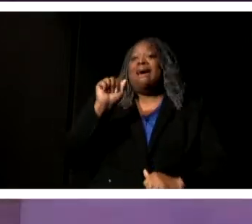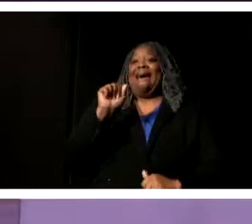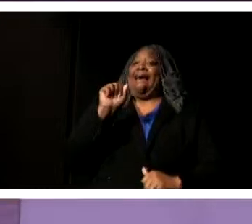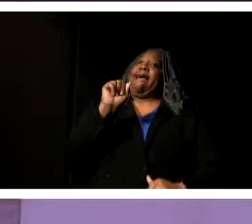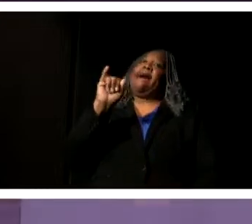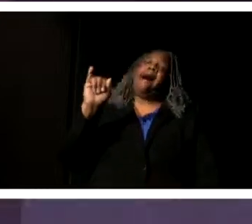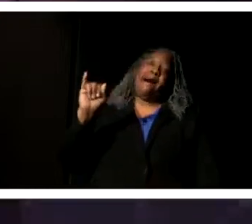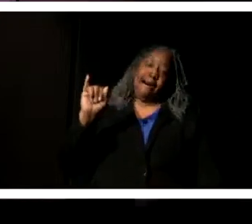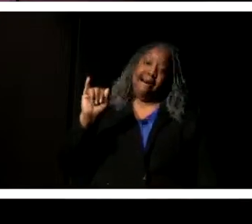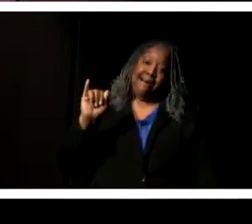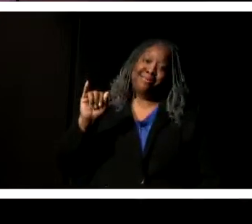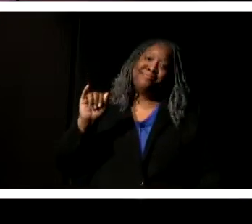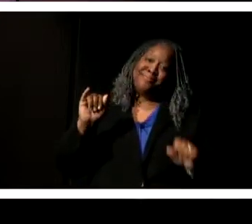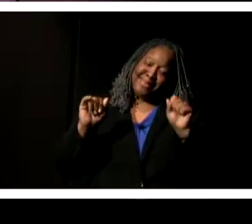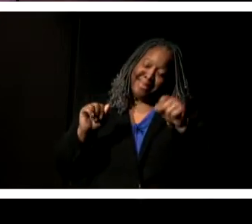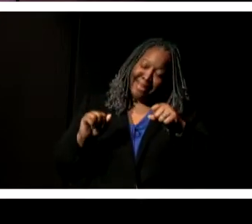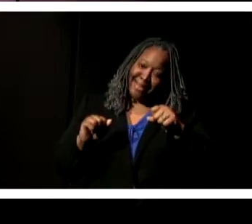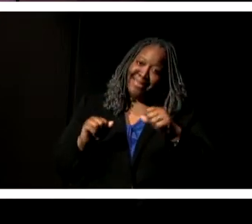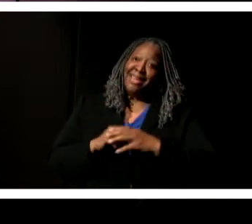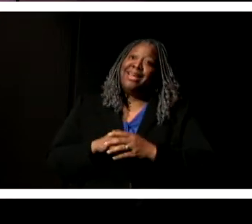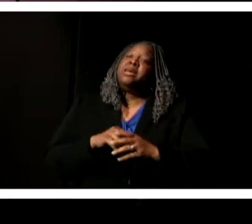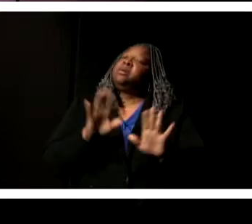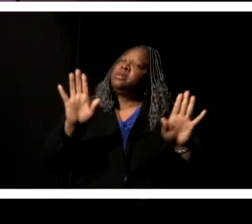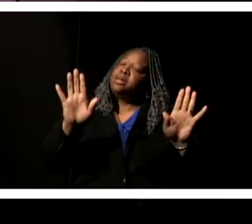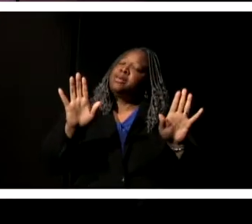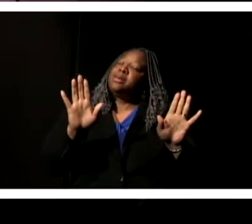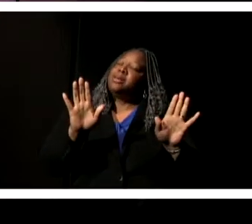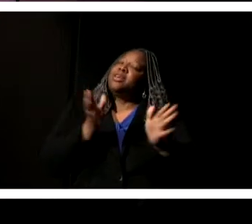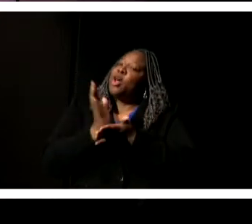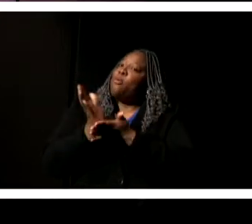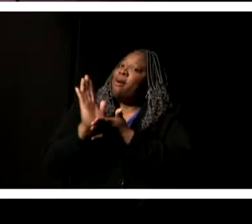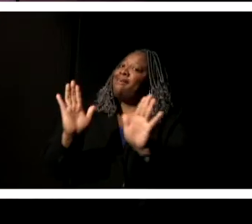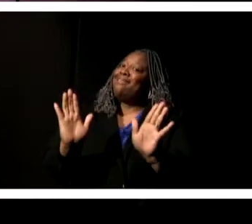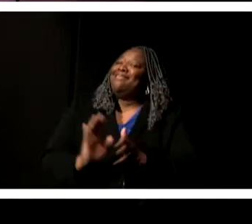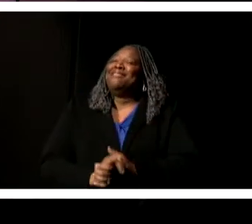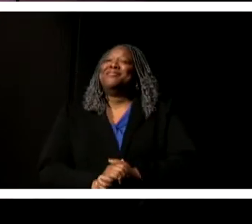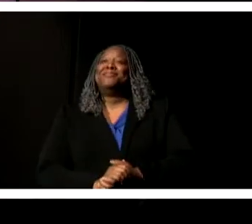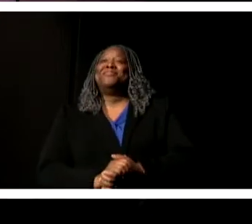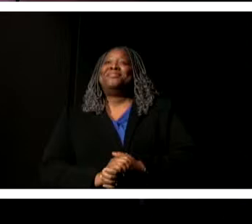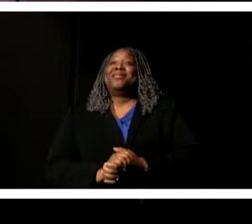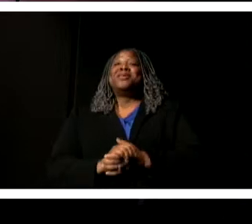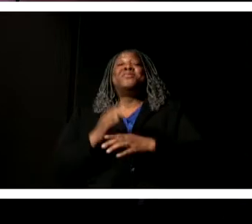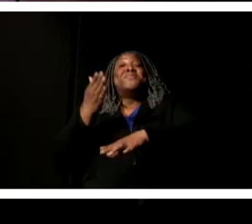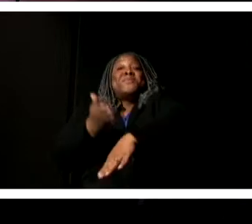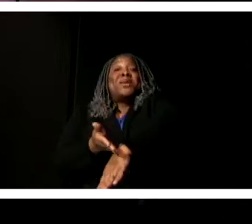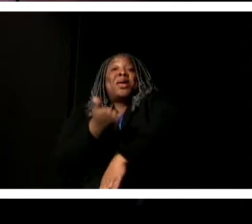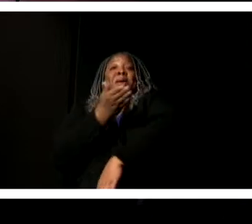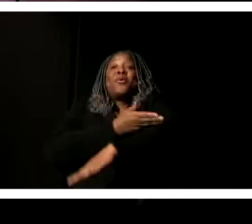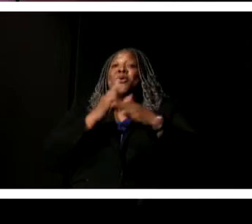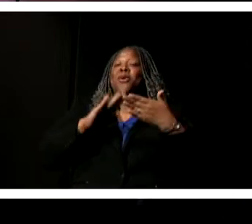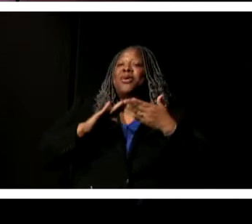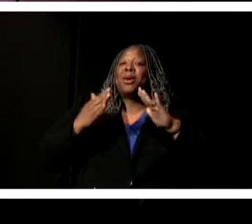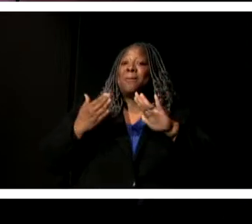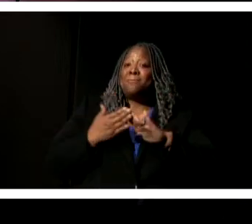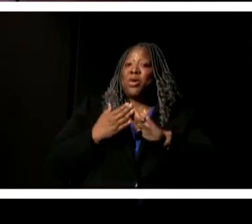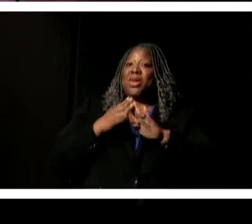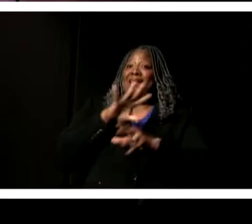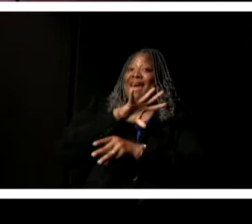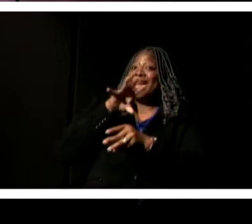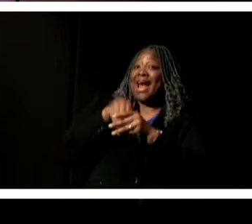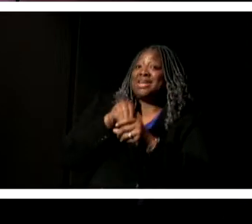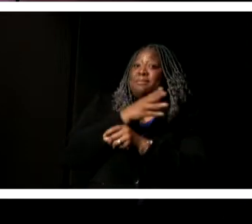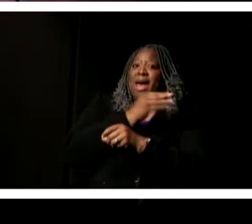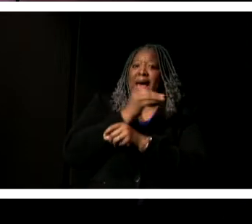AI. It's going to be all right. To improve community engagement